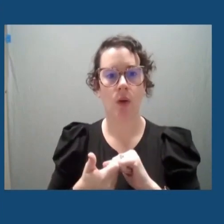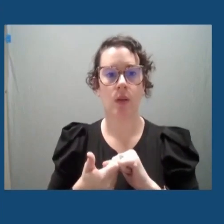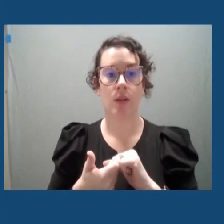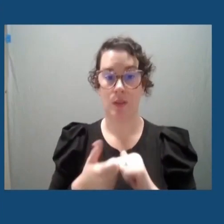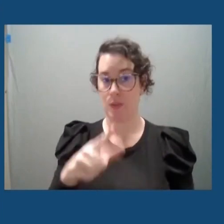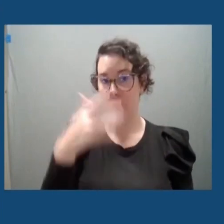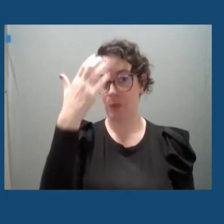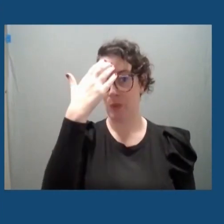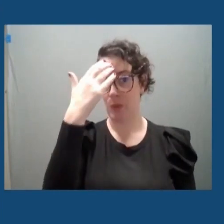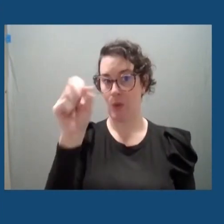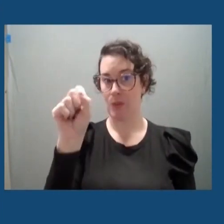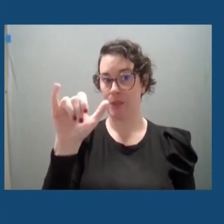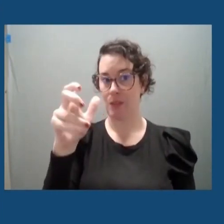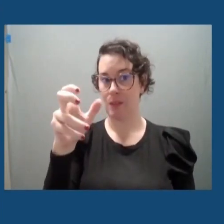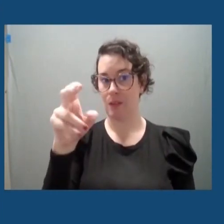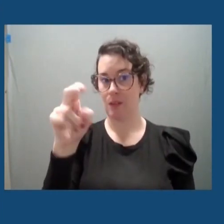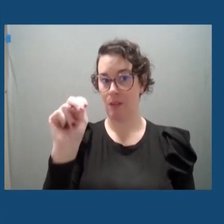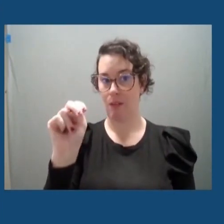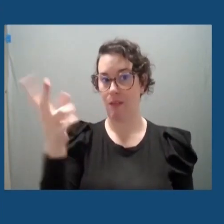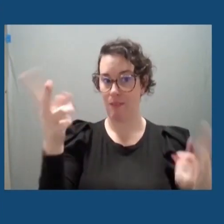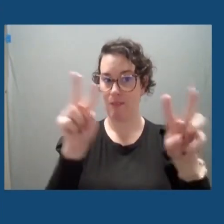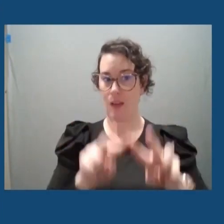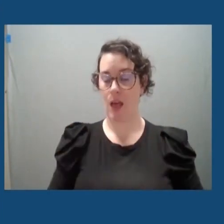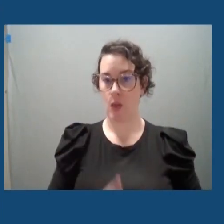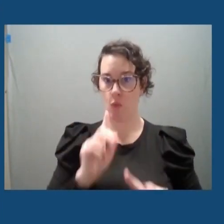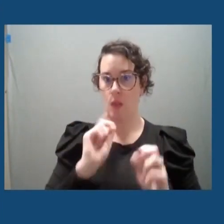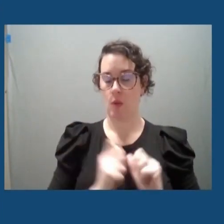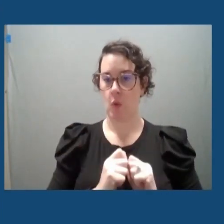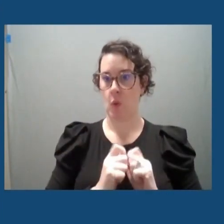Valley exploded in the 1980s,